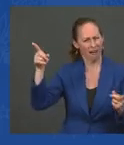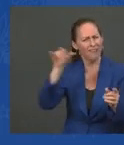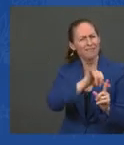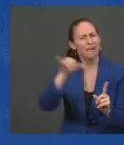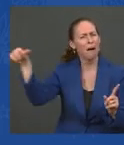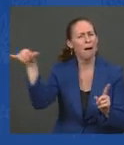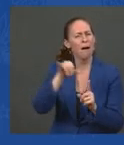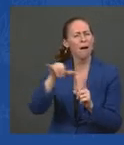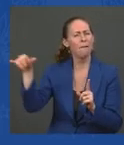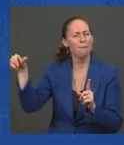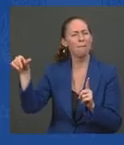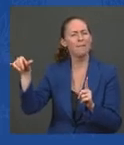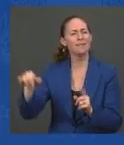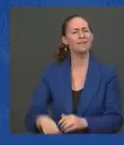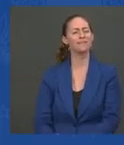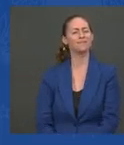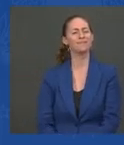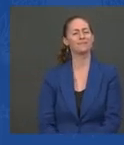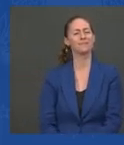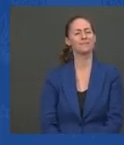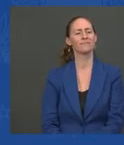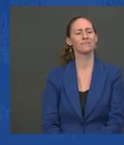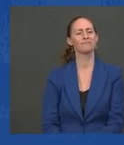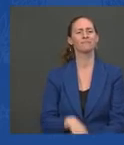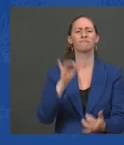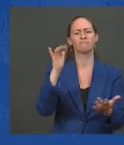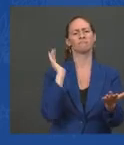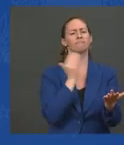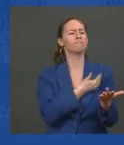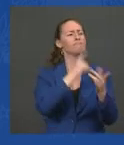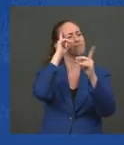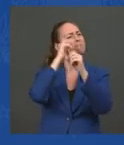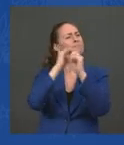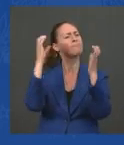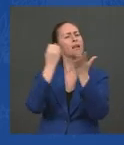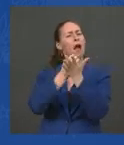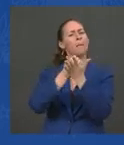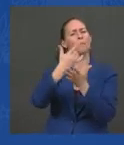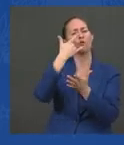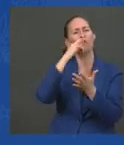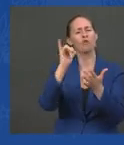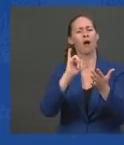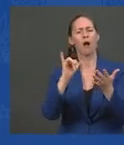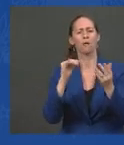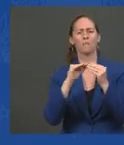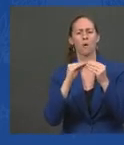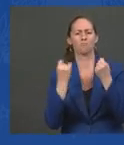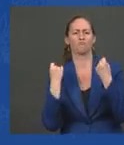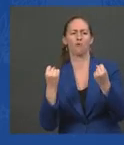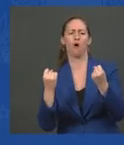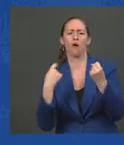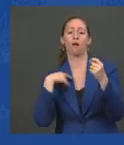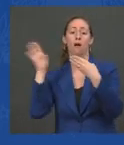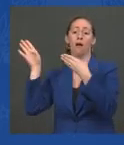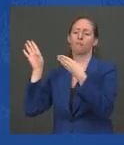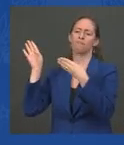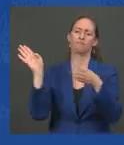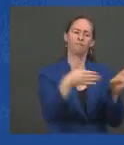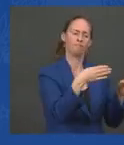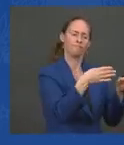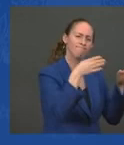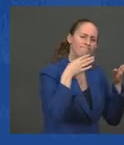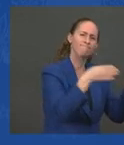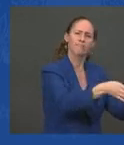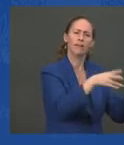of our administration's economic vision, and it's a fundamental paradigm shift for this nation. For the first time in a